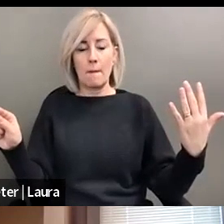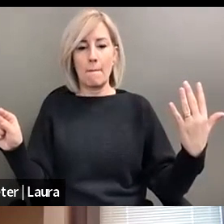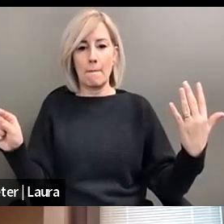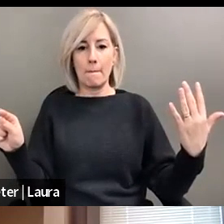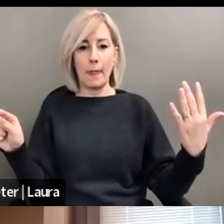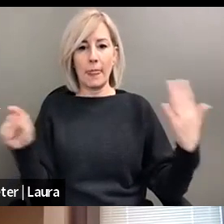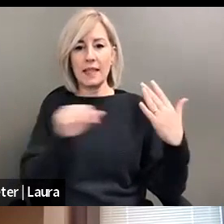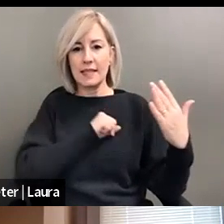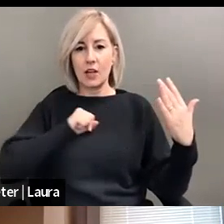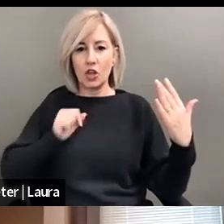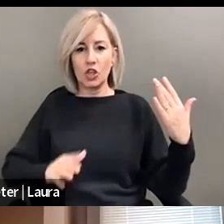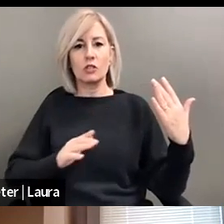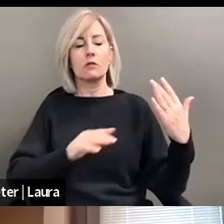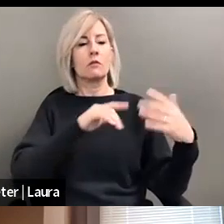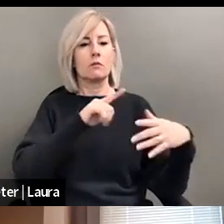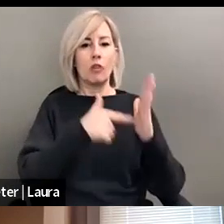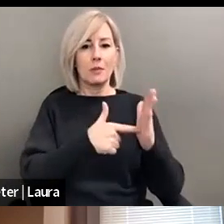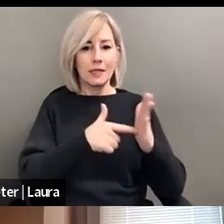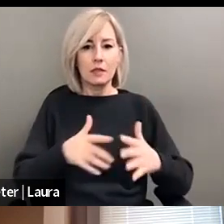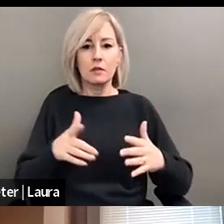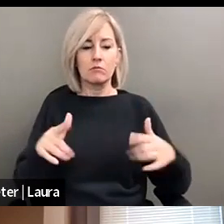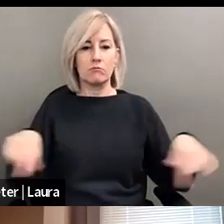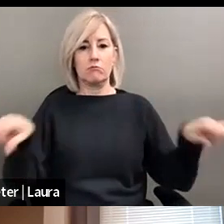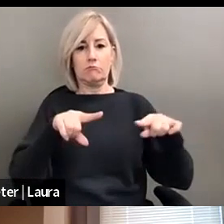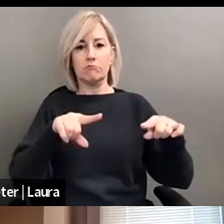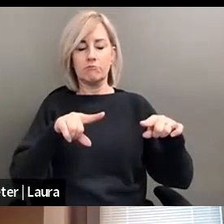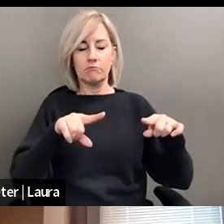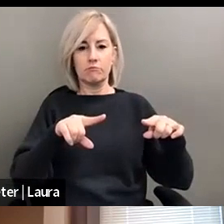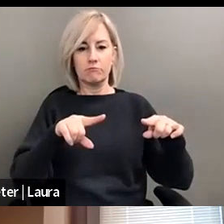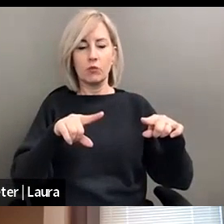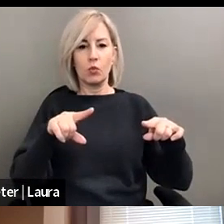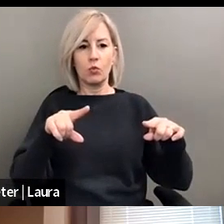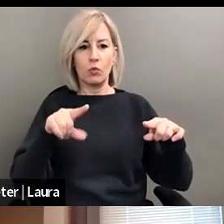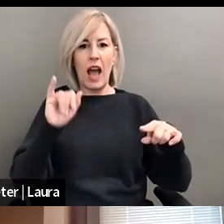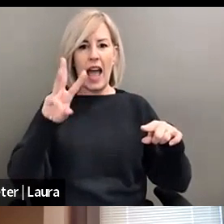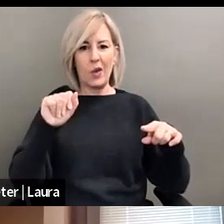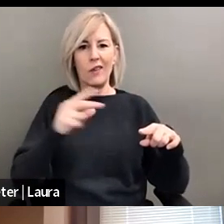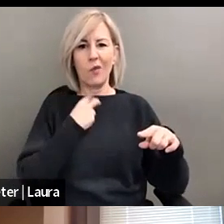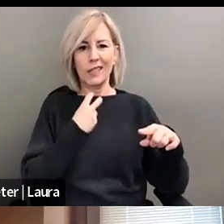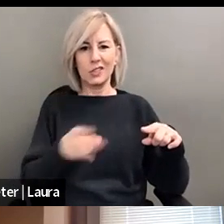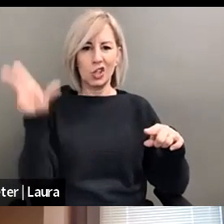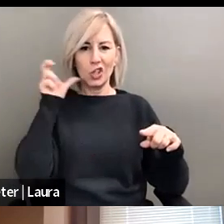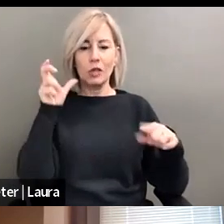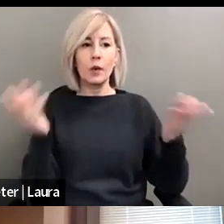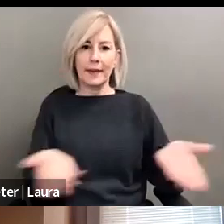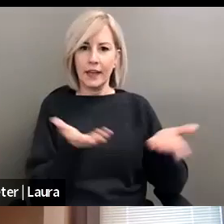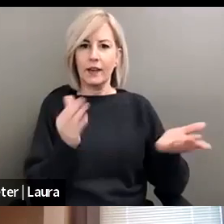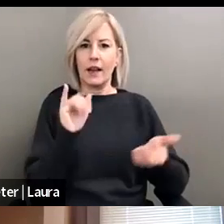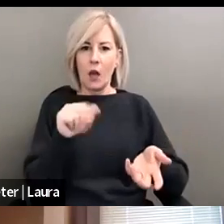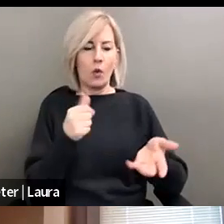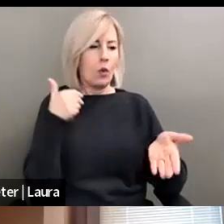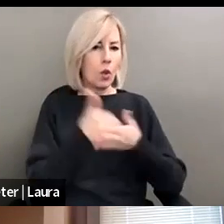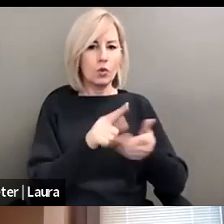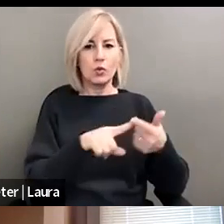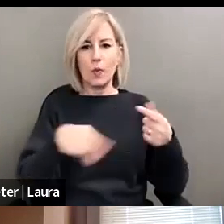the senators and representatives, that Iowans' voices are heard. We're here in Iowa so that we're close to those folks, and we're accessible,